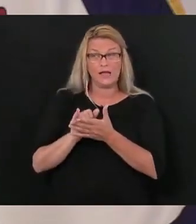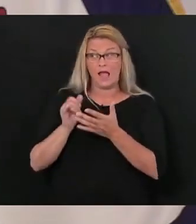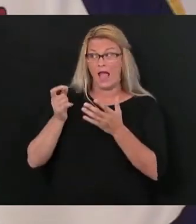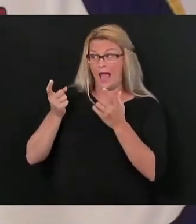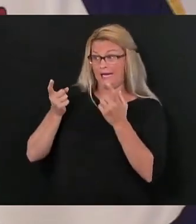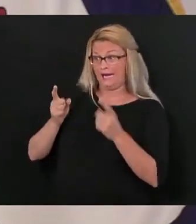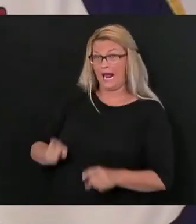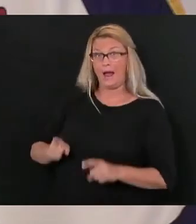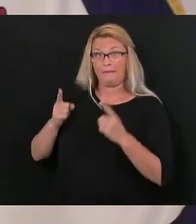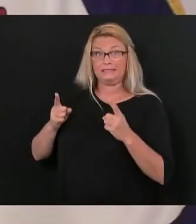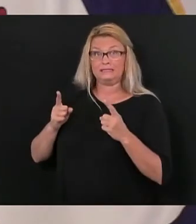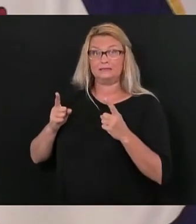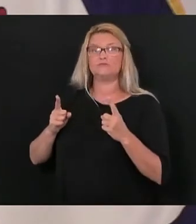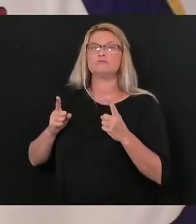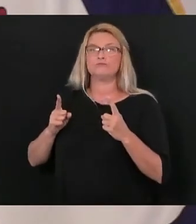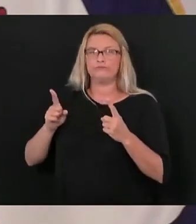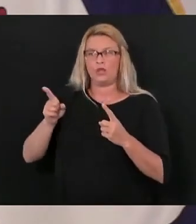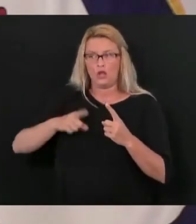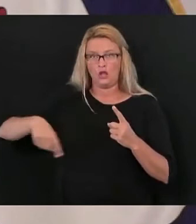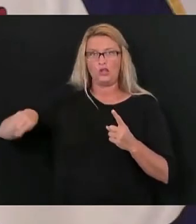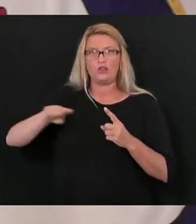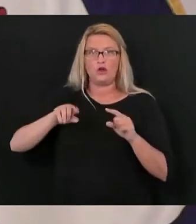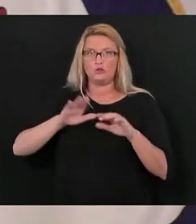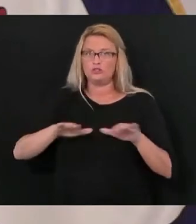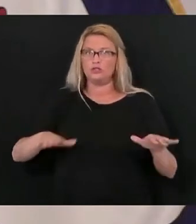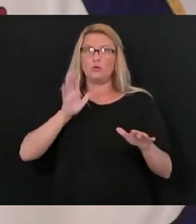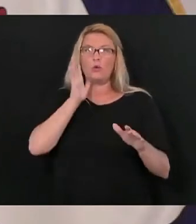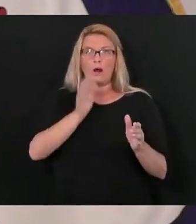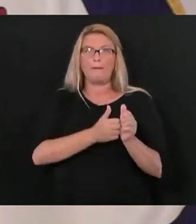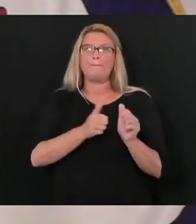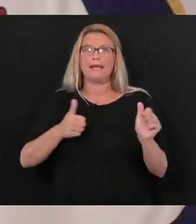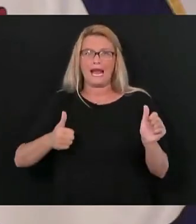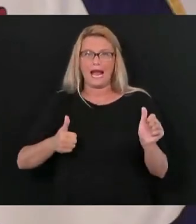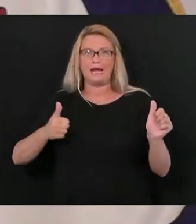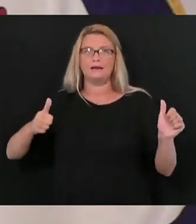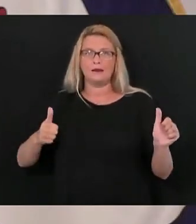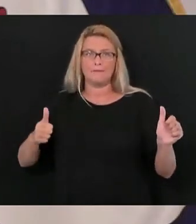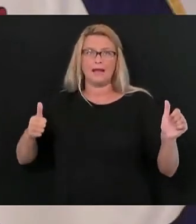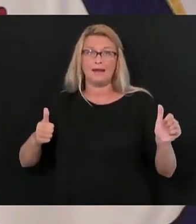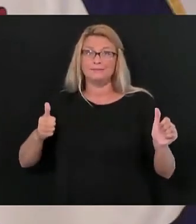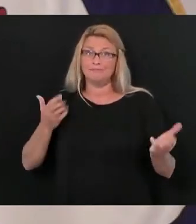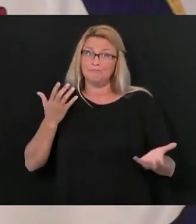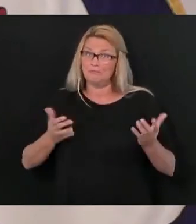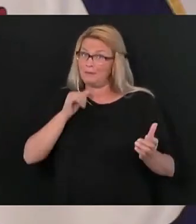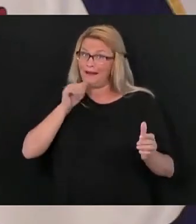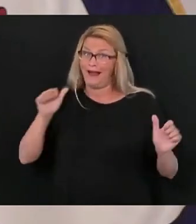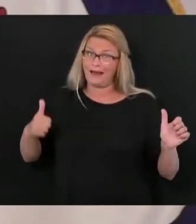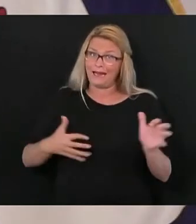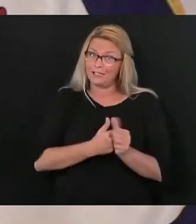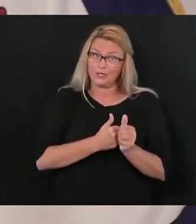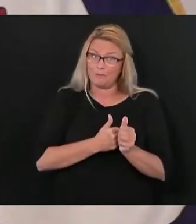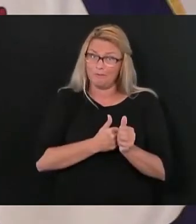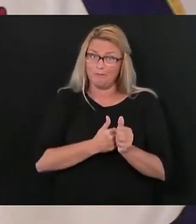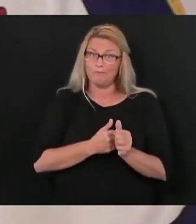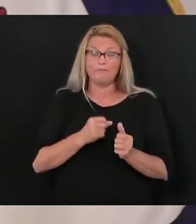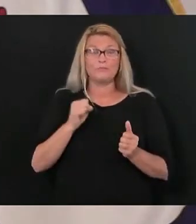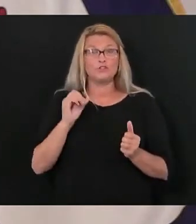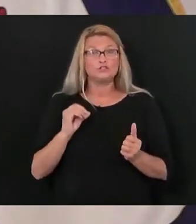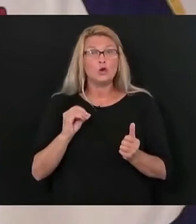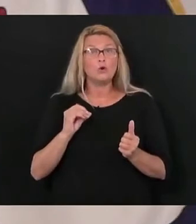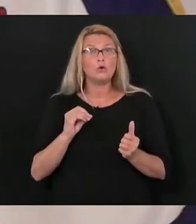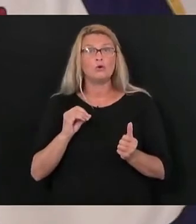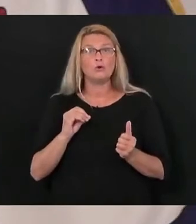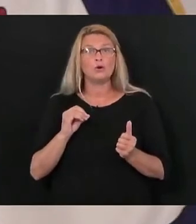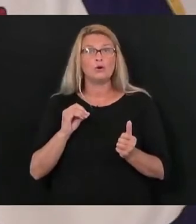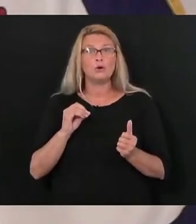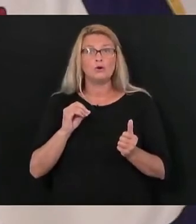happens, those kids are going to start off behind and they may not catch up. And so we've got a